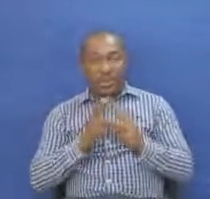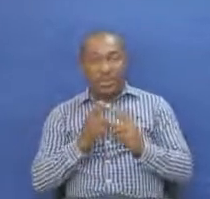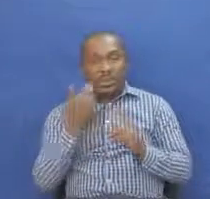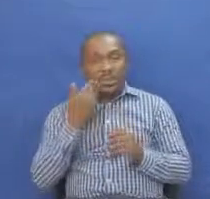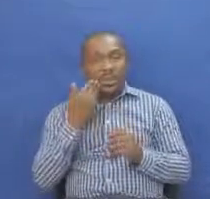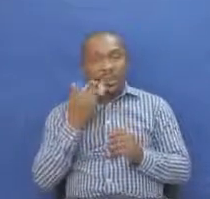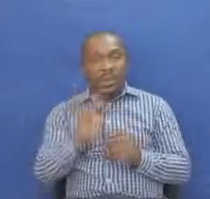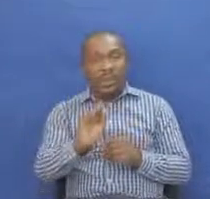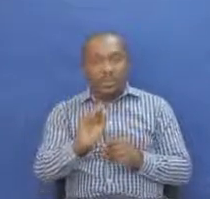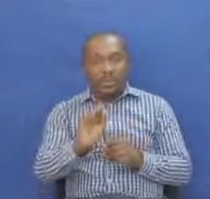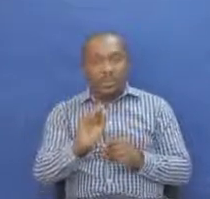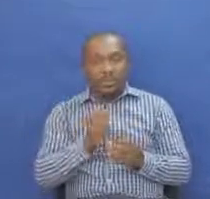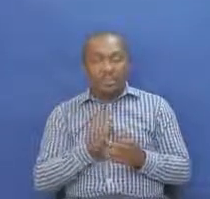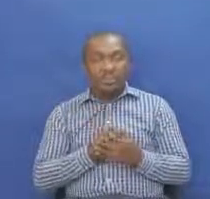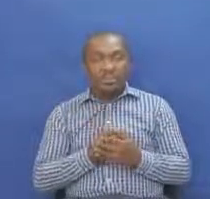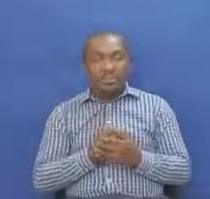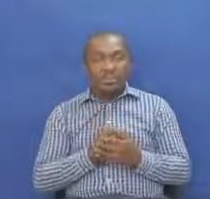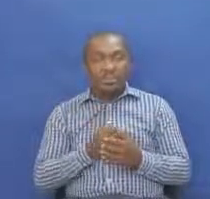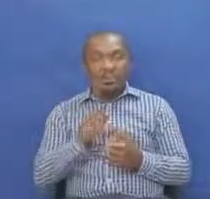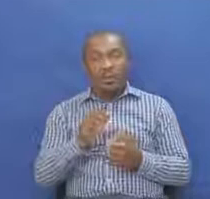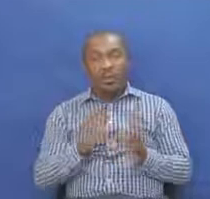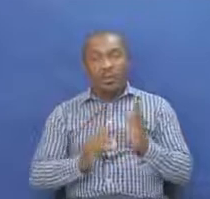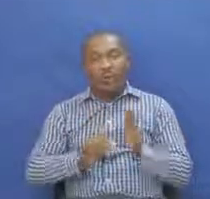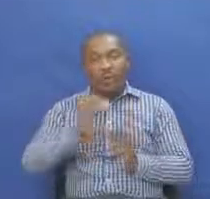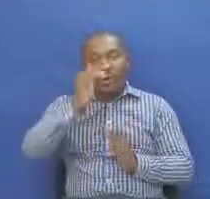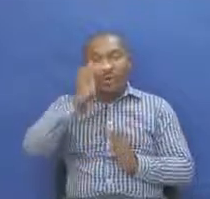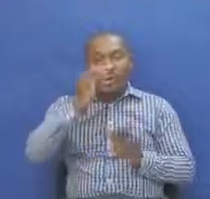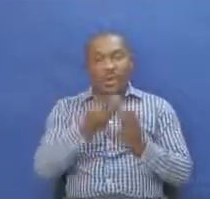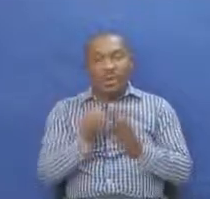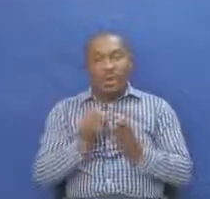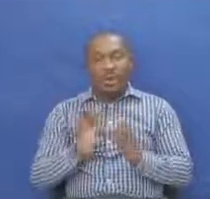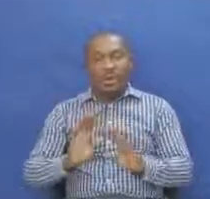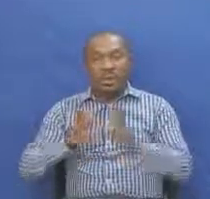importances of growth in living organisms.